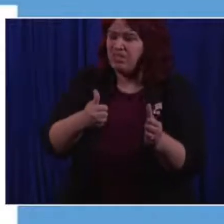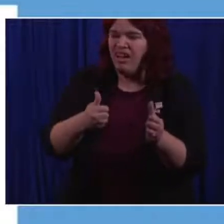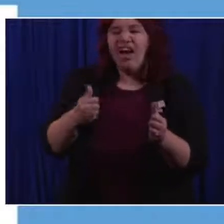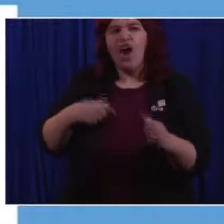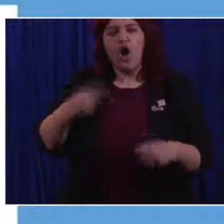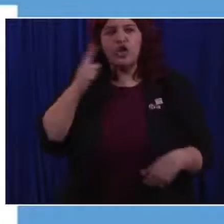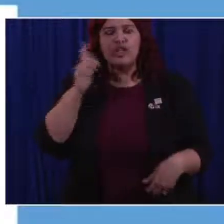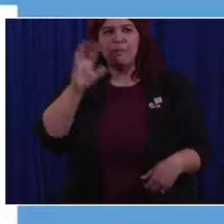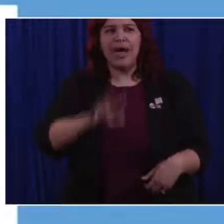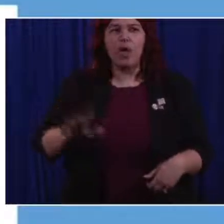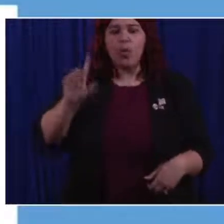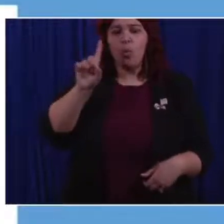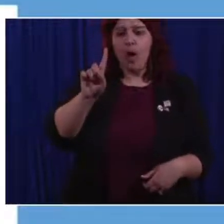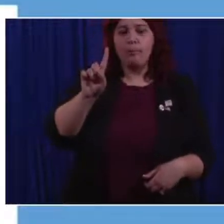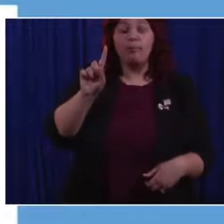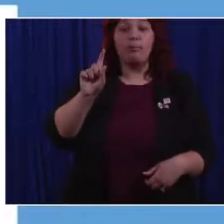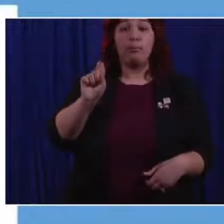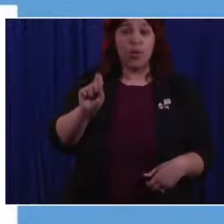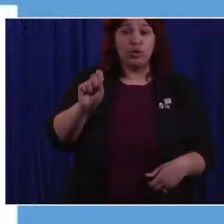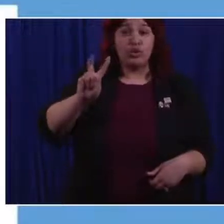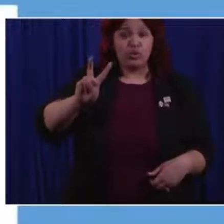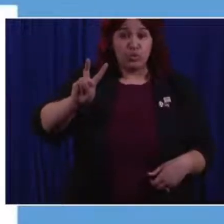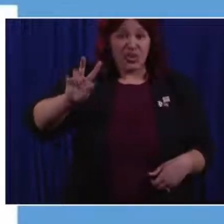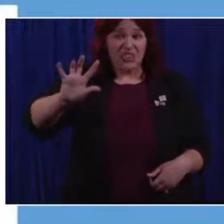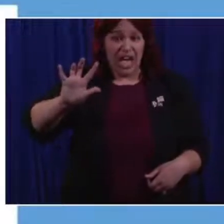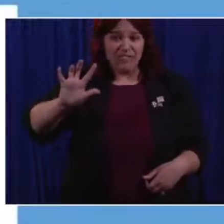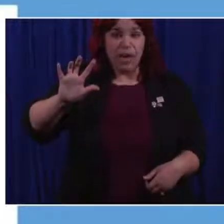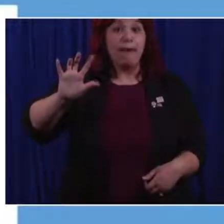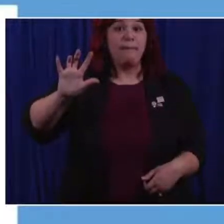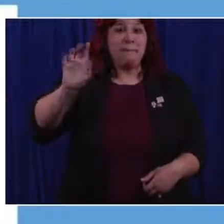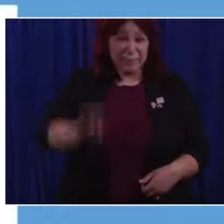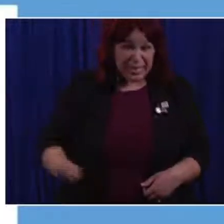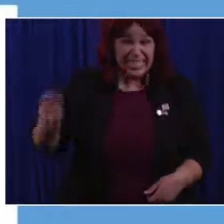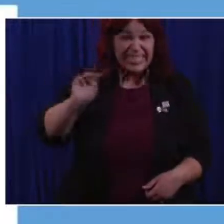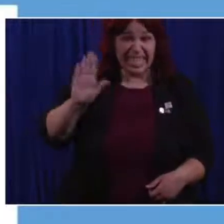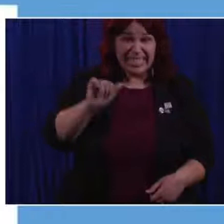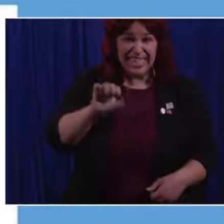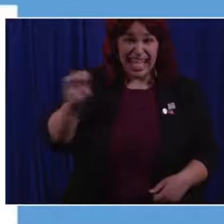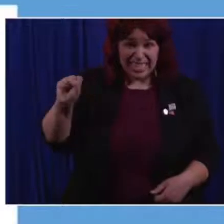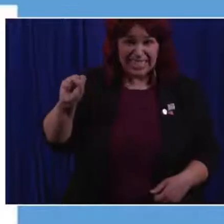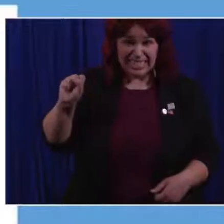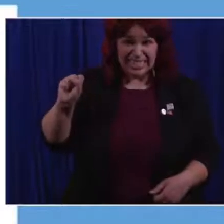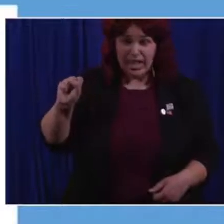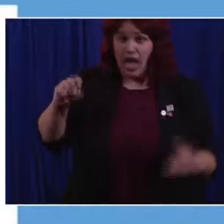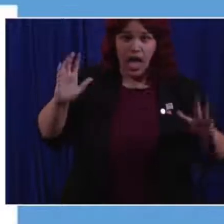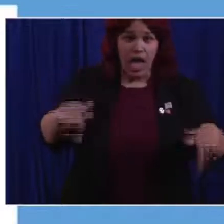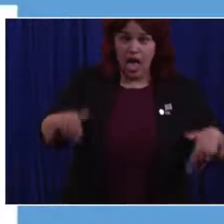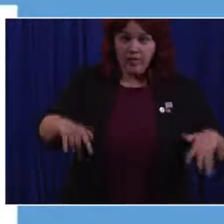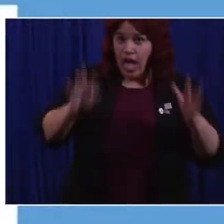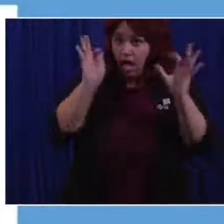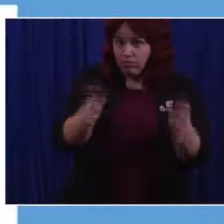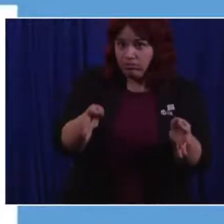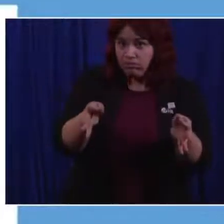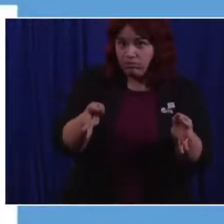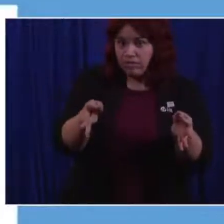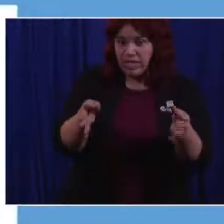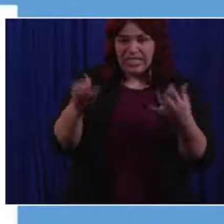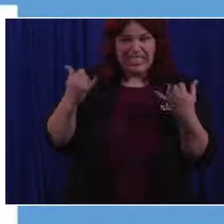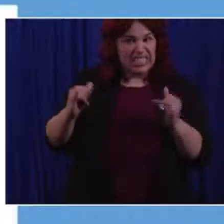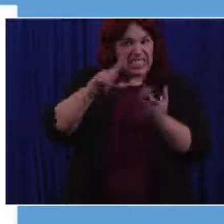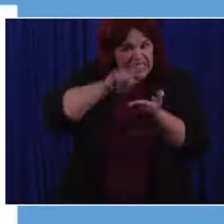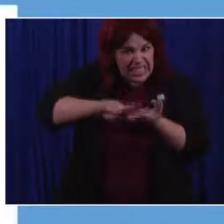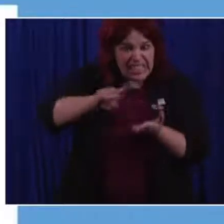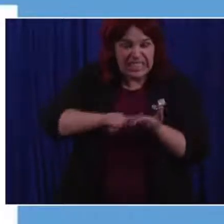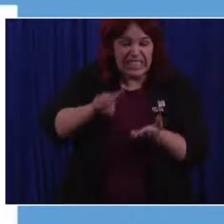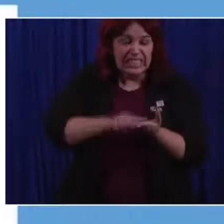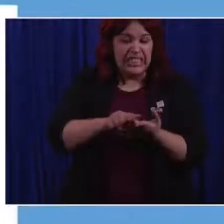1.25 million cases that are pending adjudication going through the system. There's some very talented people